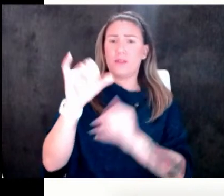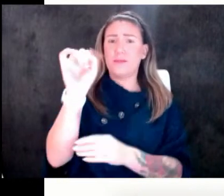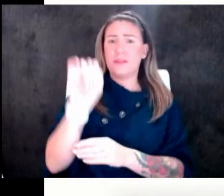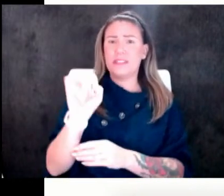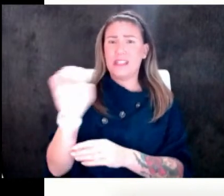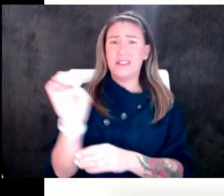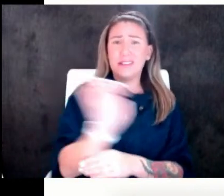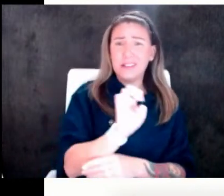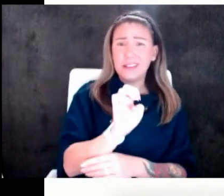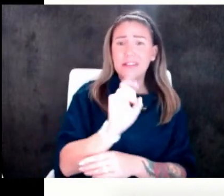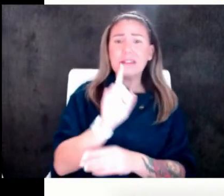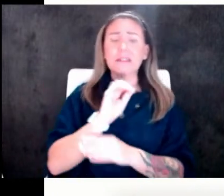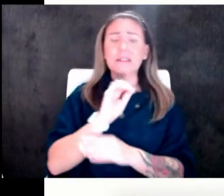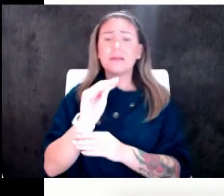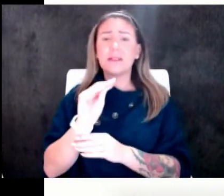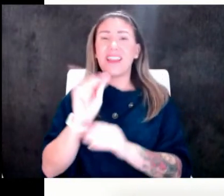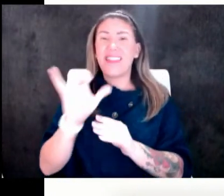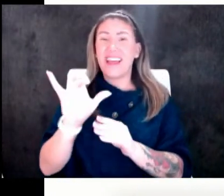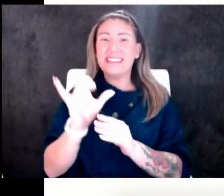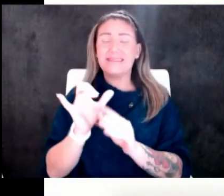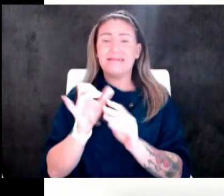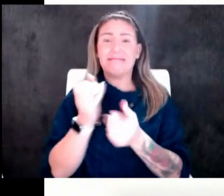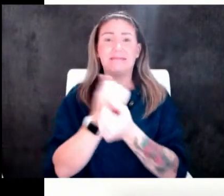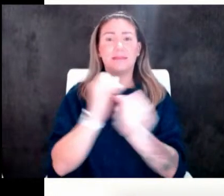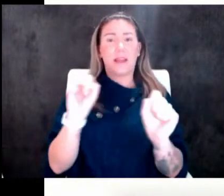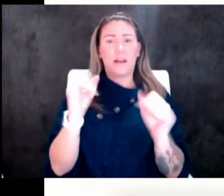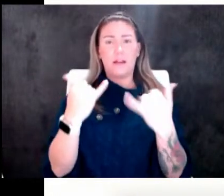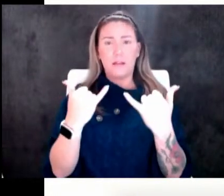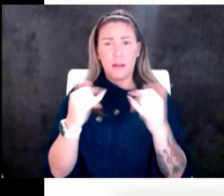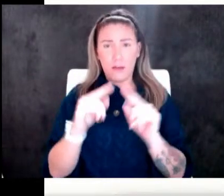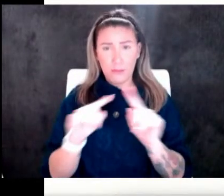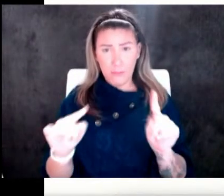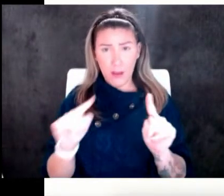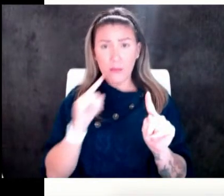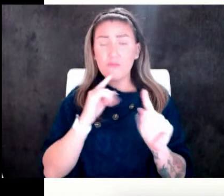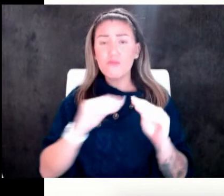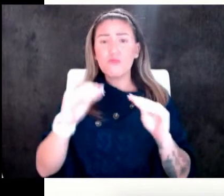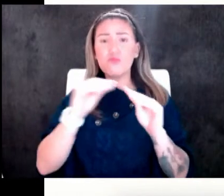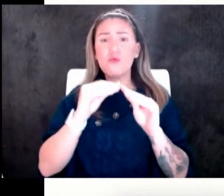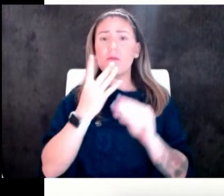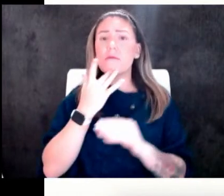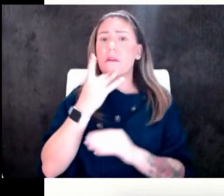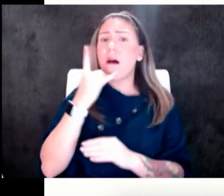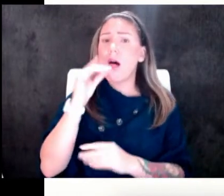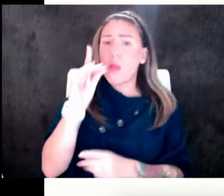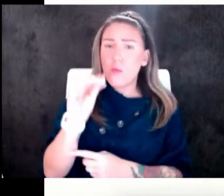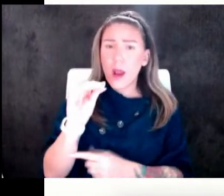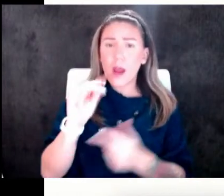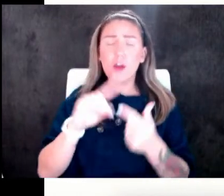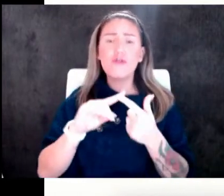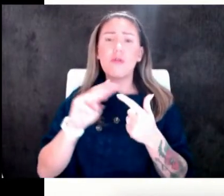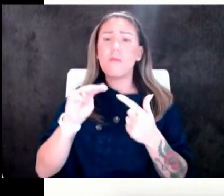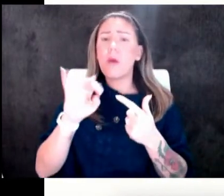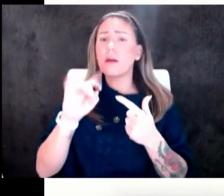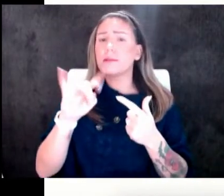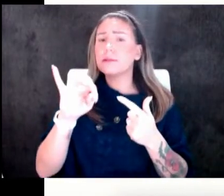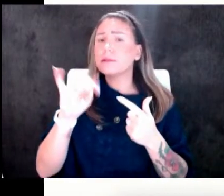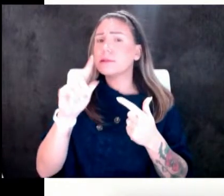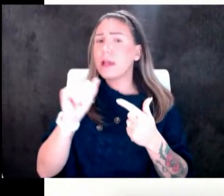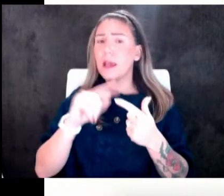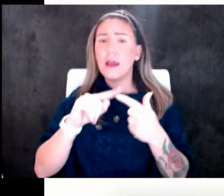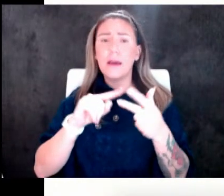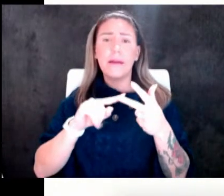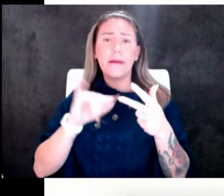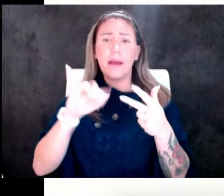a lot safer. But we've talked more recently about Colorado, Montana, Idaho, going north, and also note